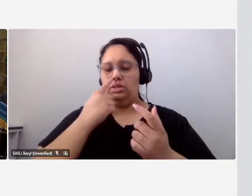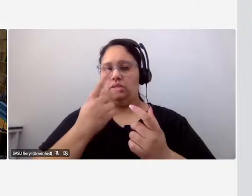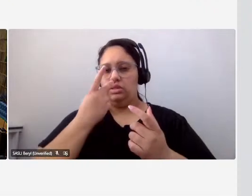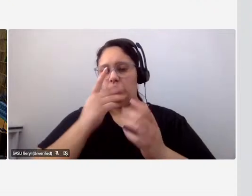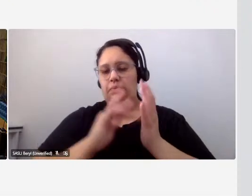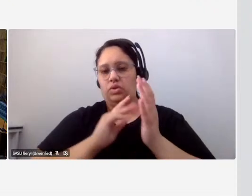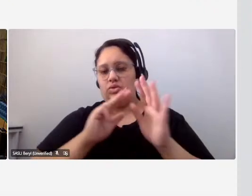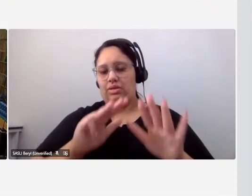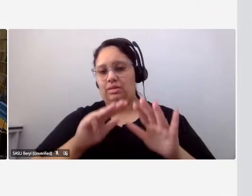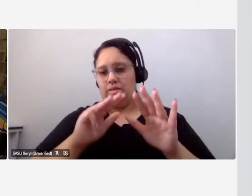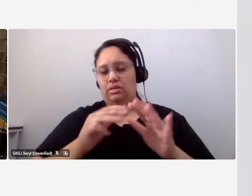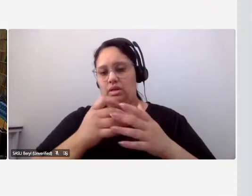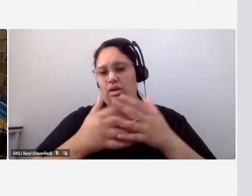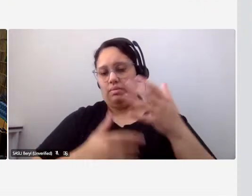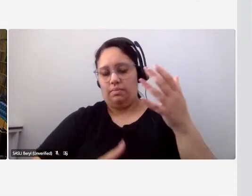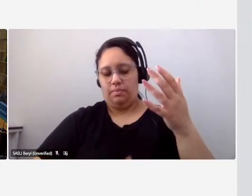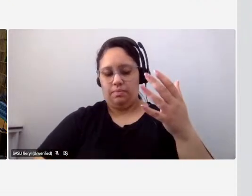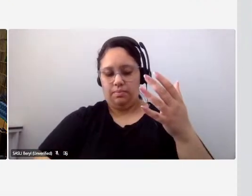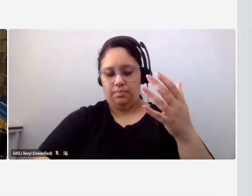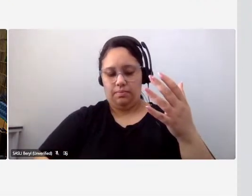in particular and so on,